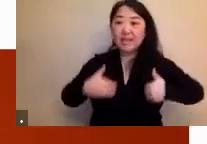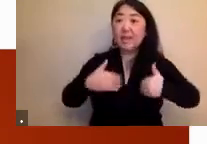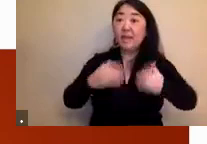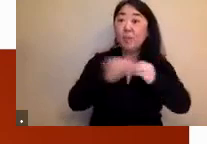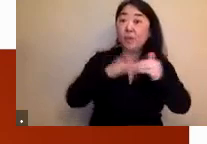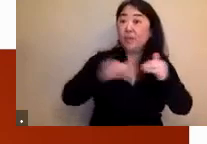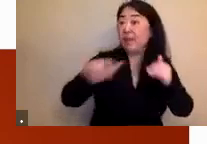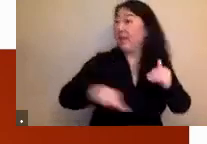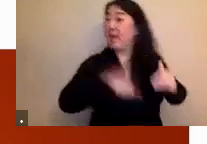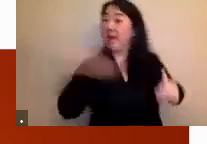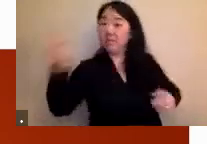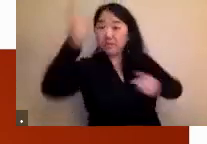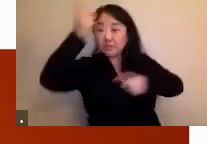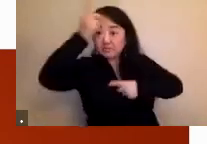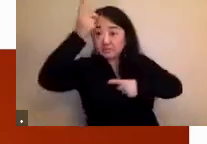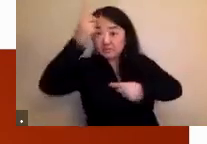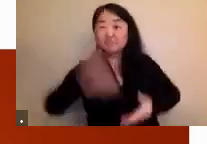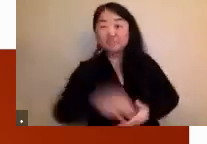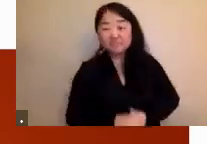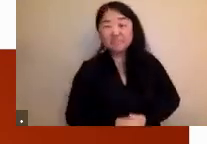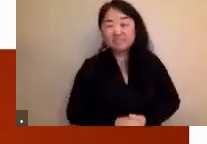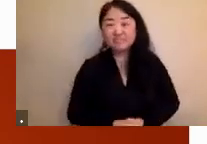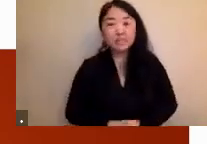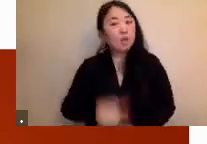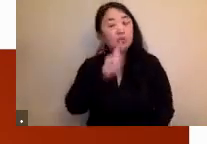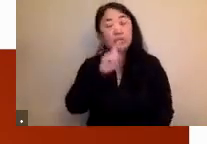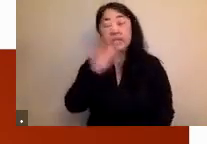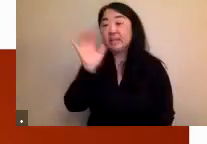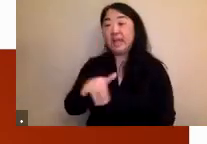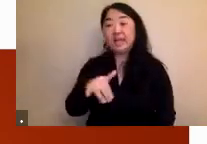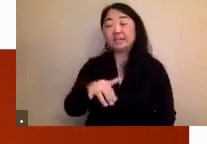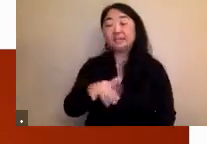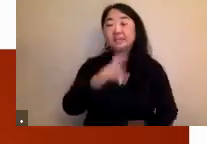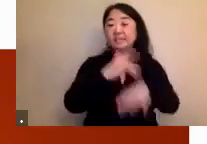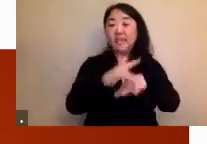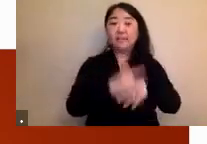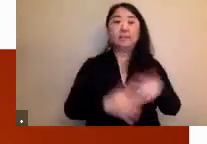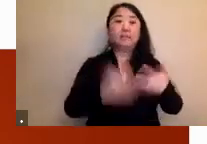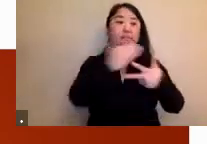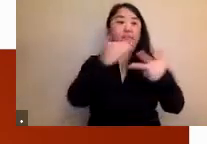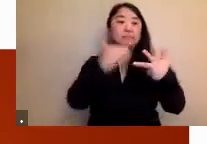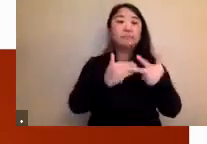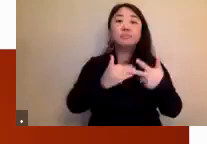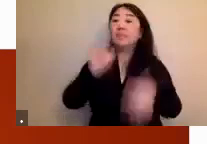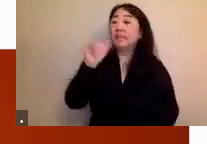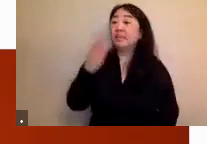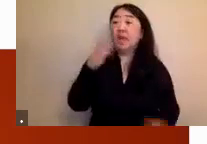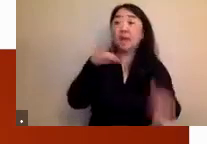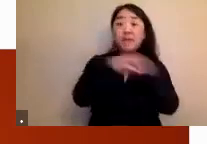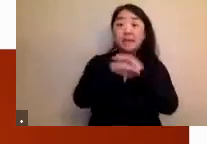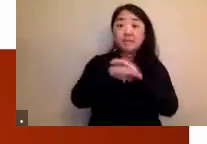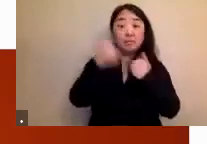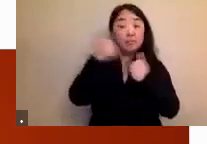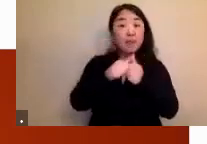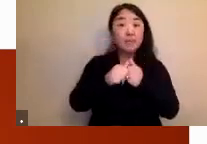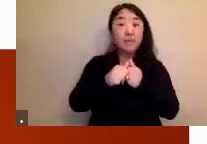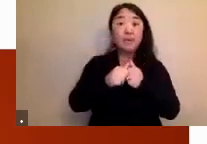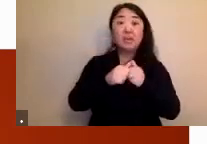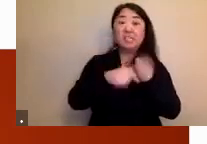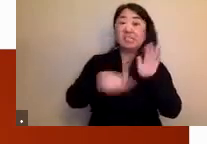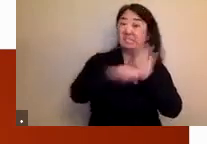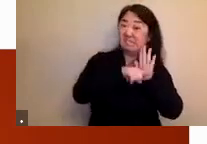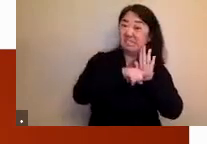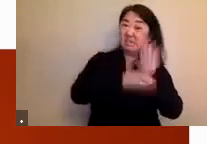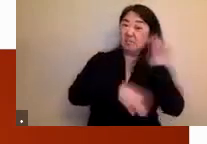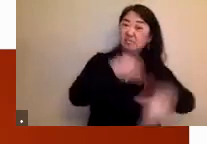disease um, that is available. Job access. Remember, the cost of progress was to impede it.